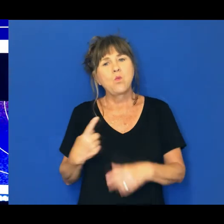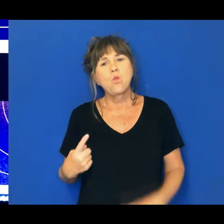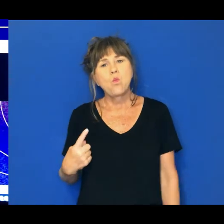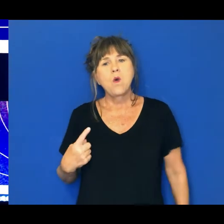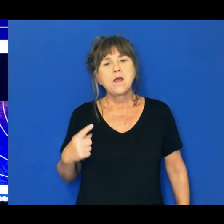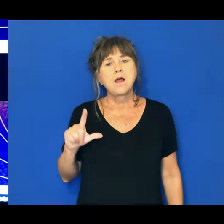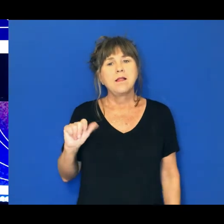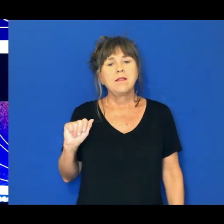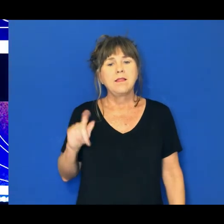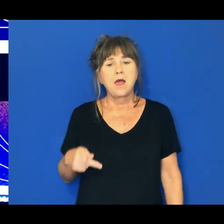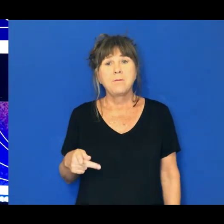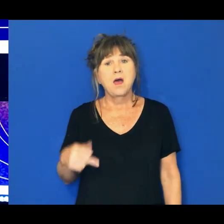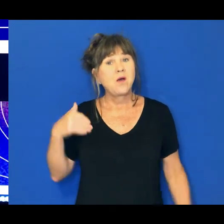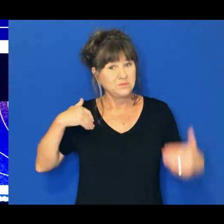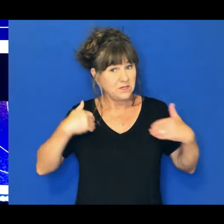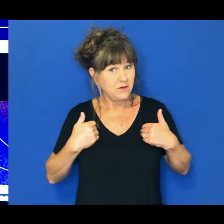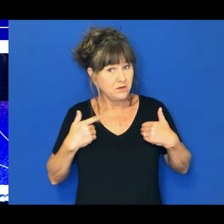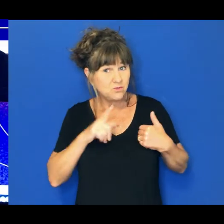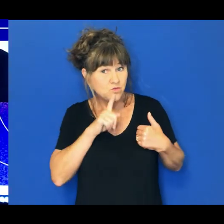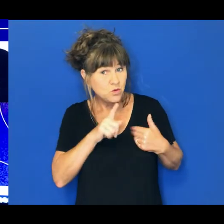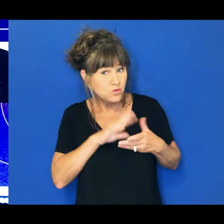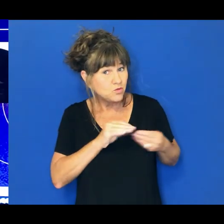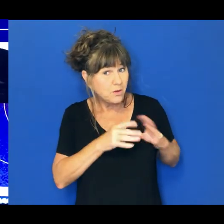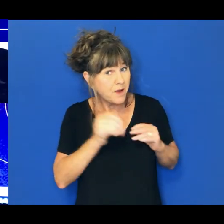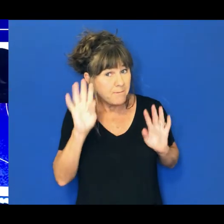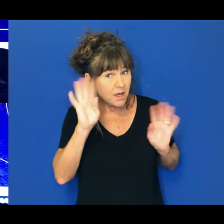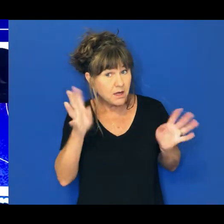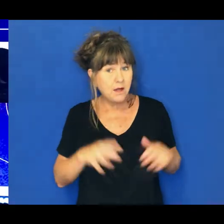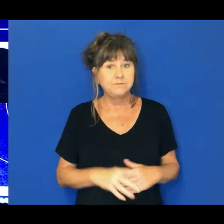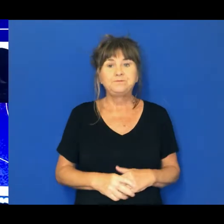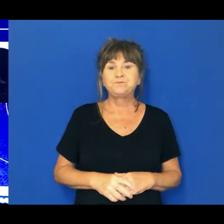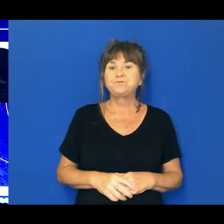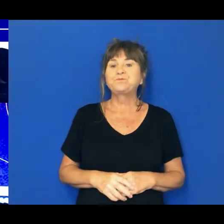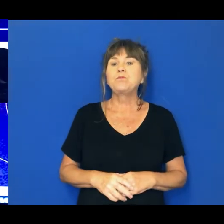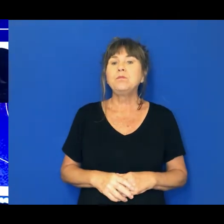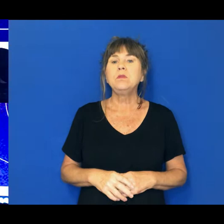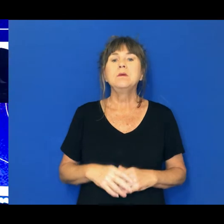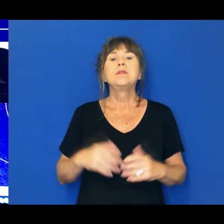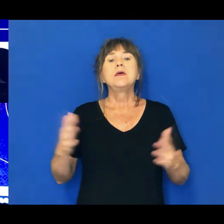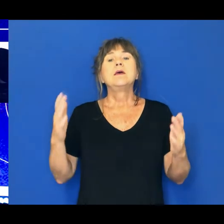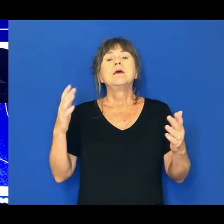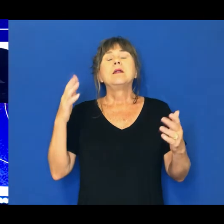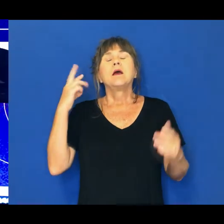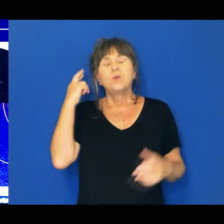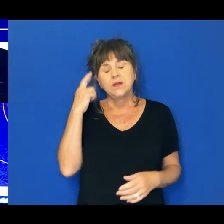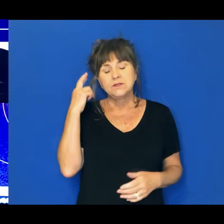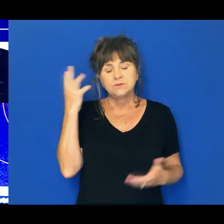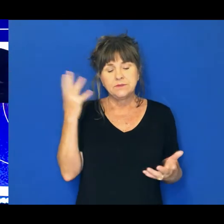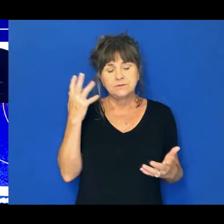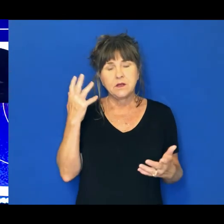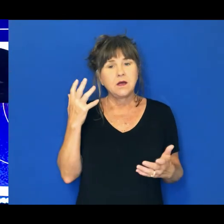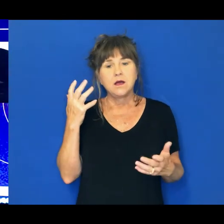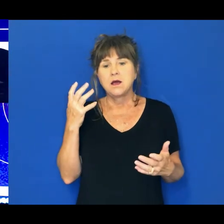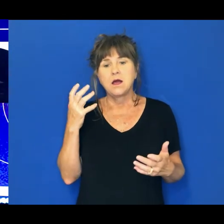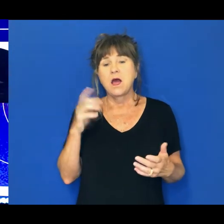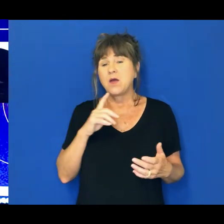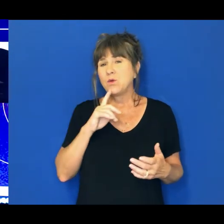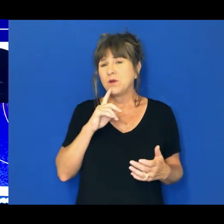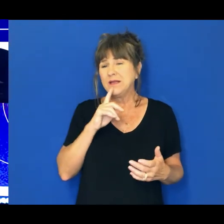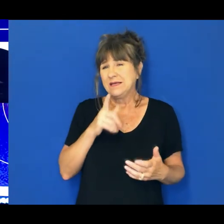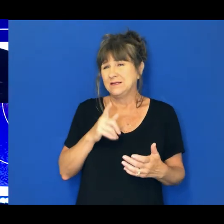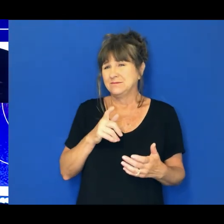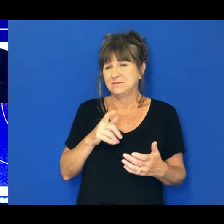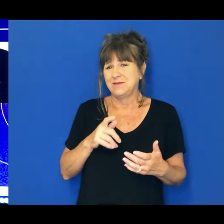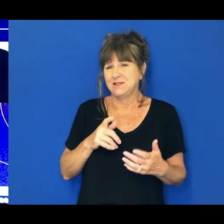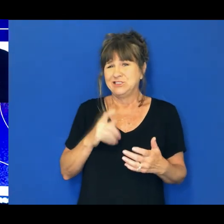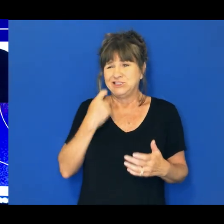lap. I was so gassed. I was so tired. This is a true story, by the way. I'm not making this up. But here's what I realized. Here's what I'm telling you the story. I wasn't close. I had